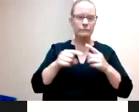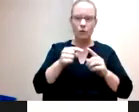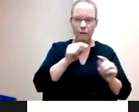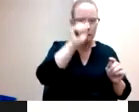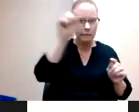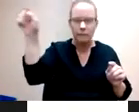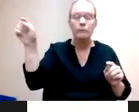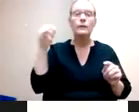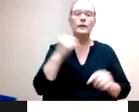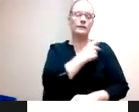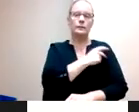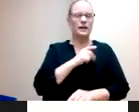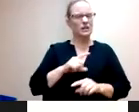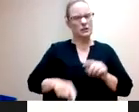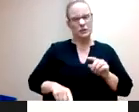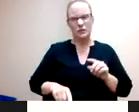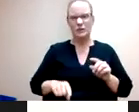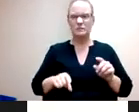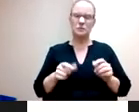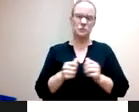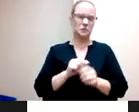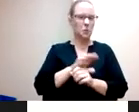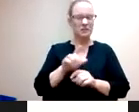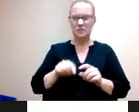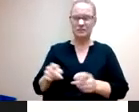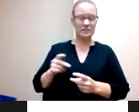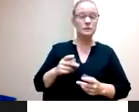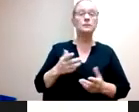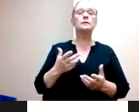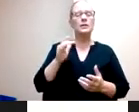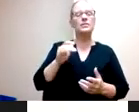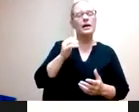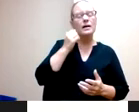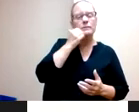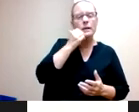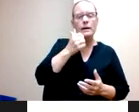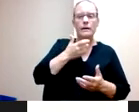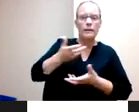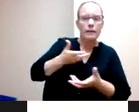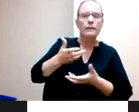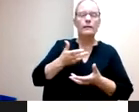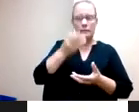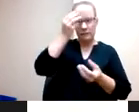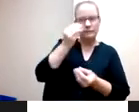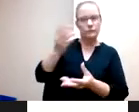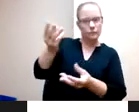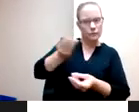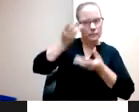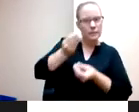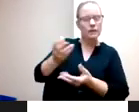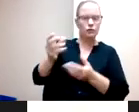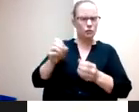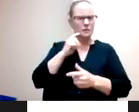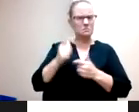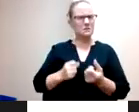patients could not do that with COVID and they could not visit, that daily interaction and exchange of information could be a huge